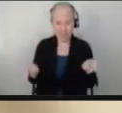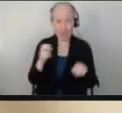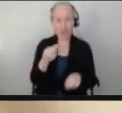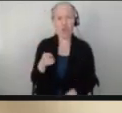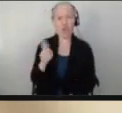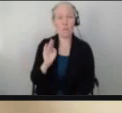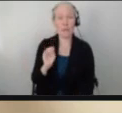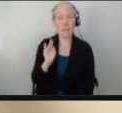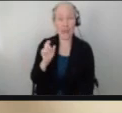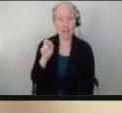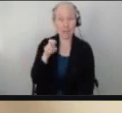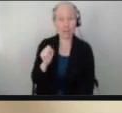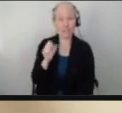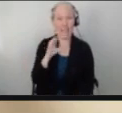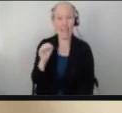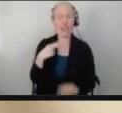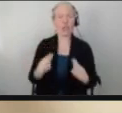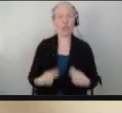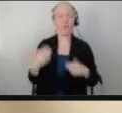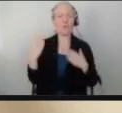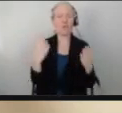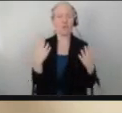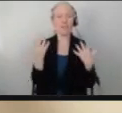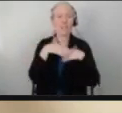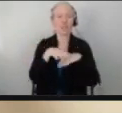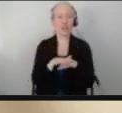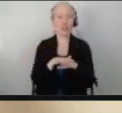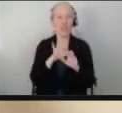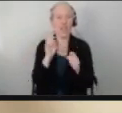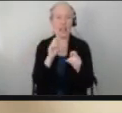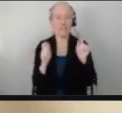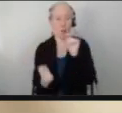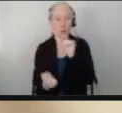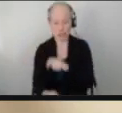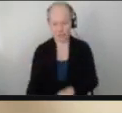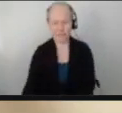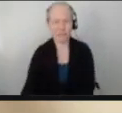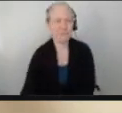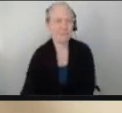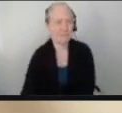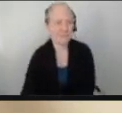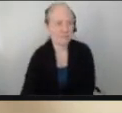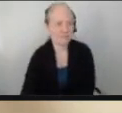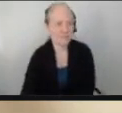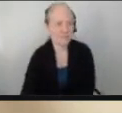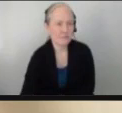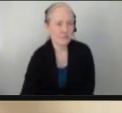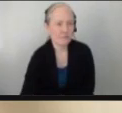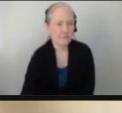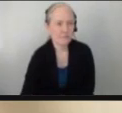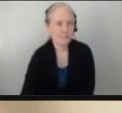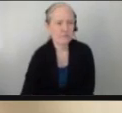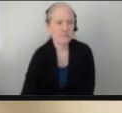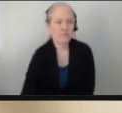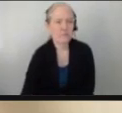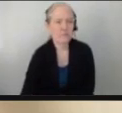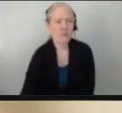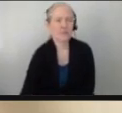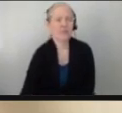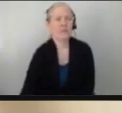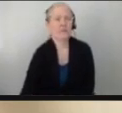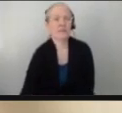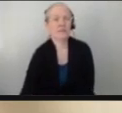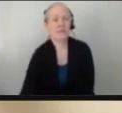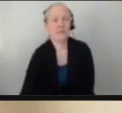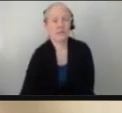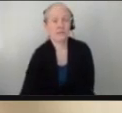Evolution, which is sort of a nice bridge between conversations we've heard earlier in the day and now of how we integrate.